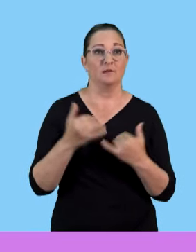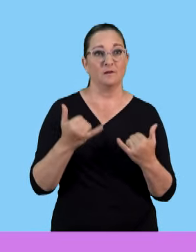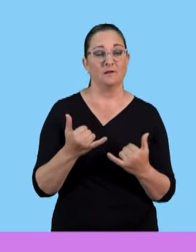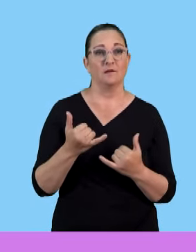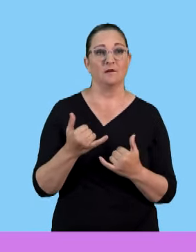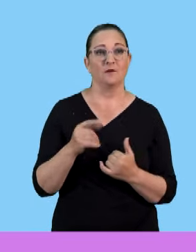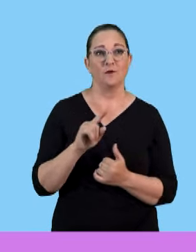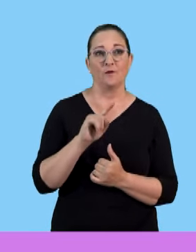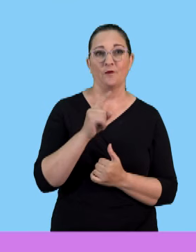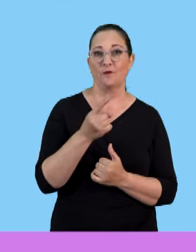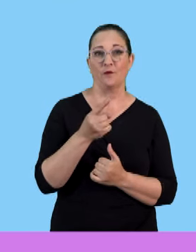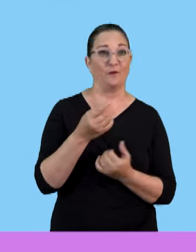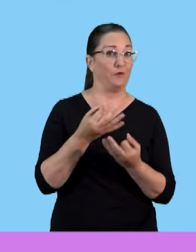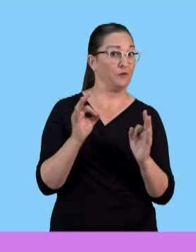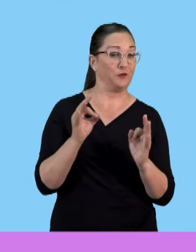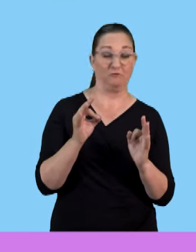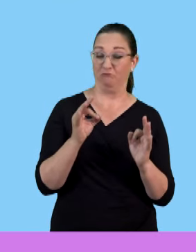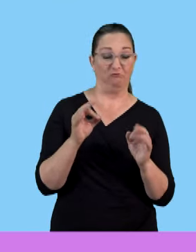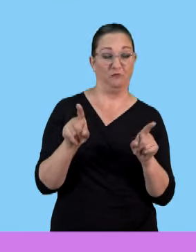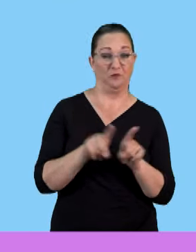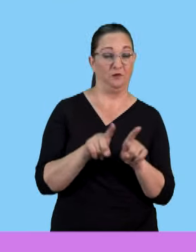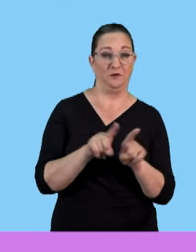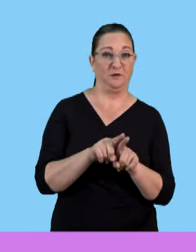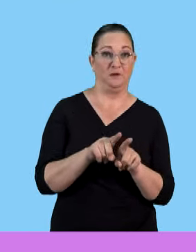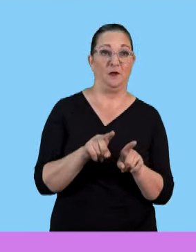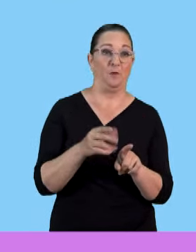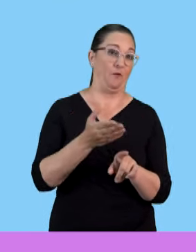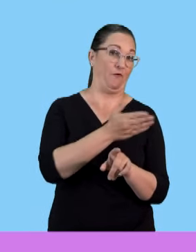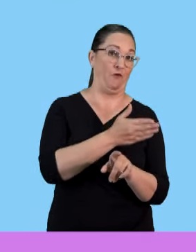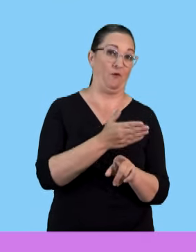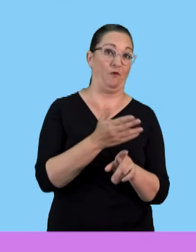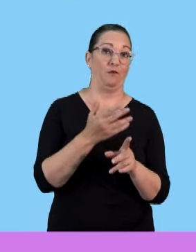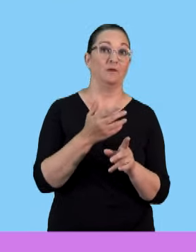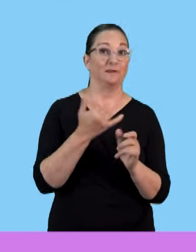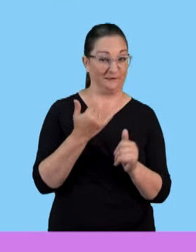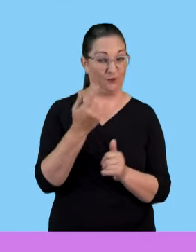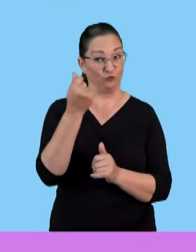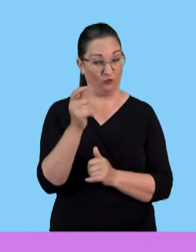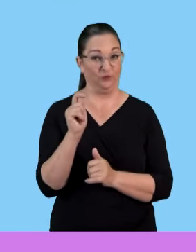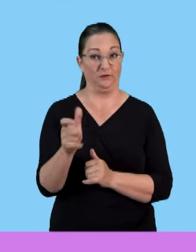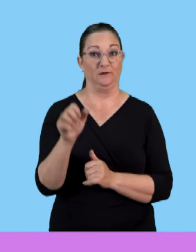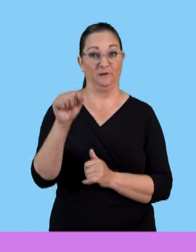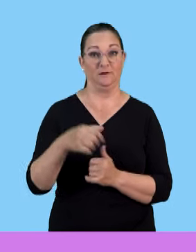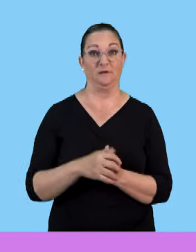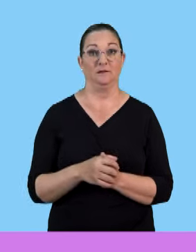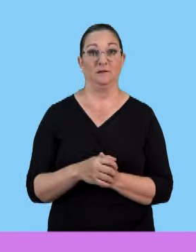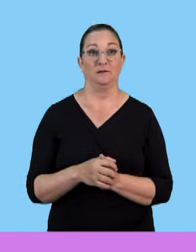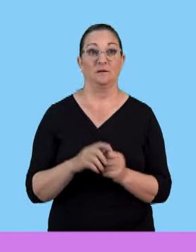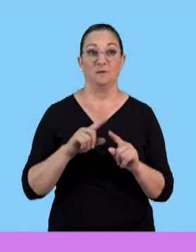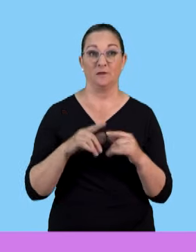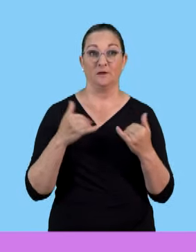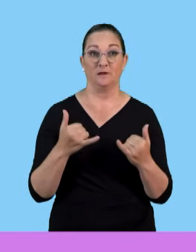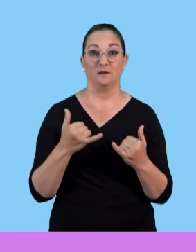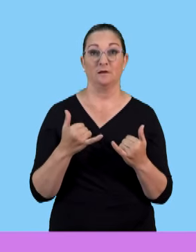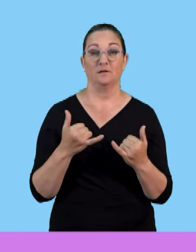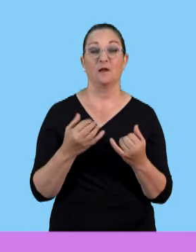61.78. So in this case, the first block is not for free. There's an amount that is allocated on the first block. Now, remember, we have